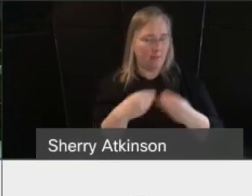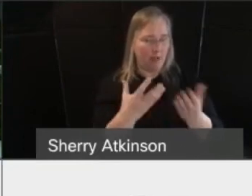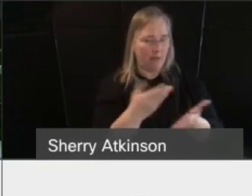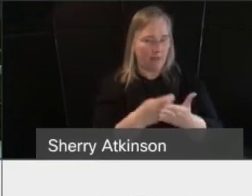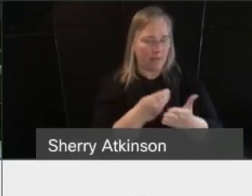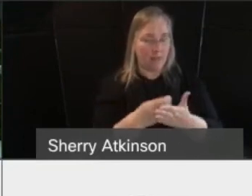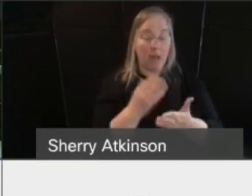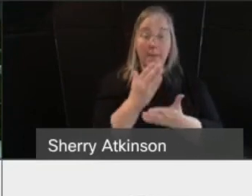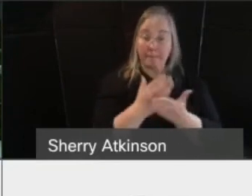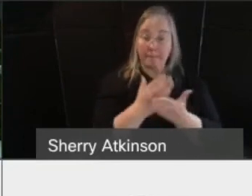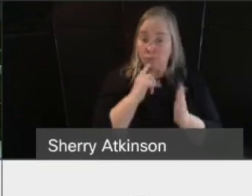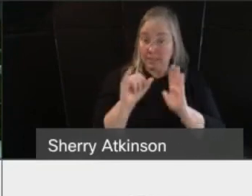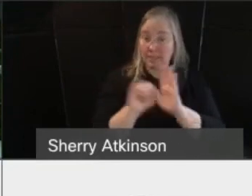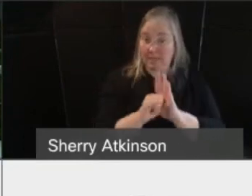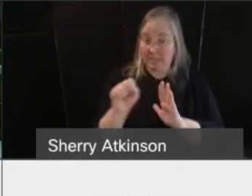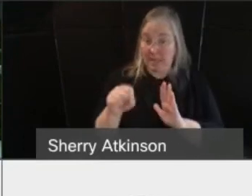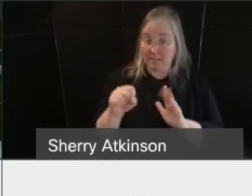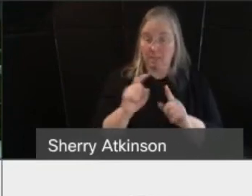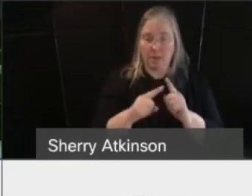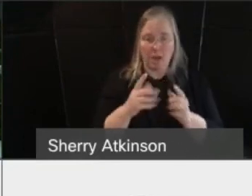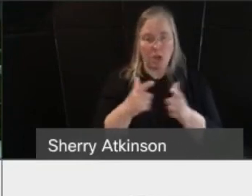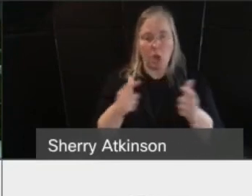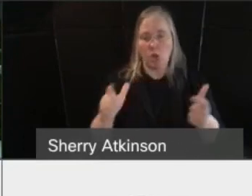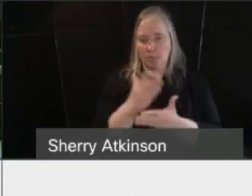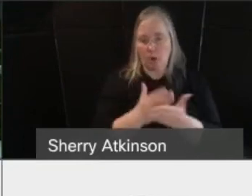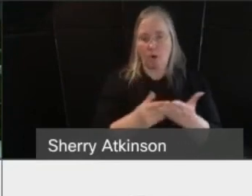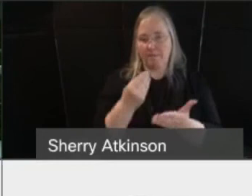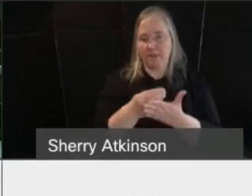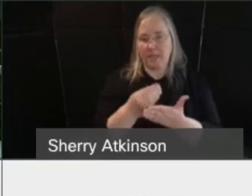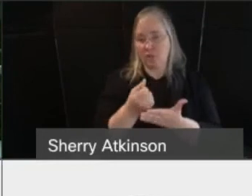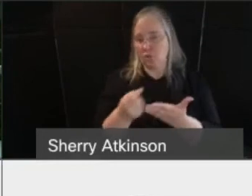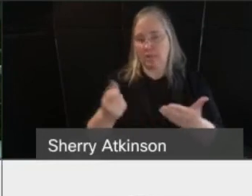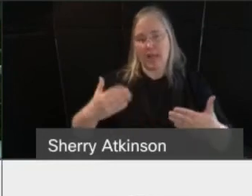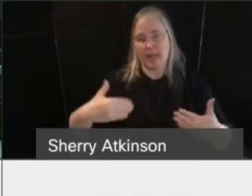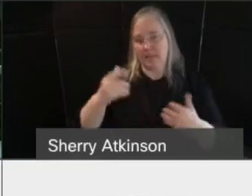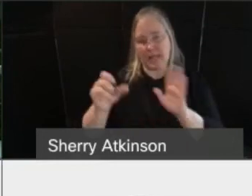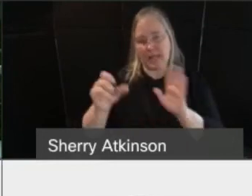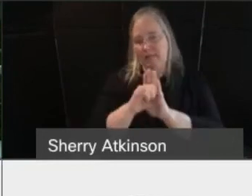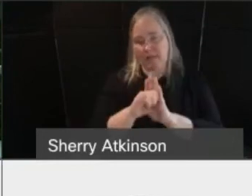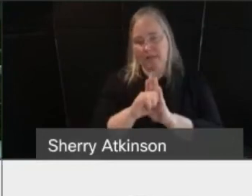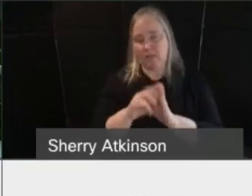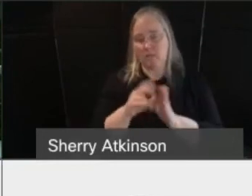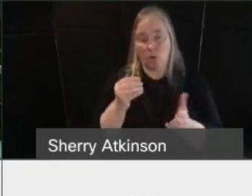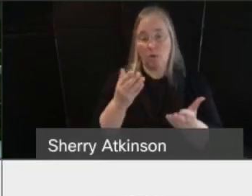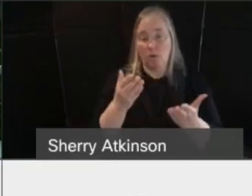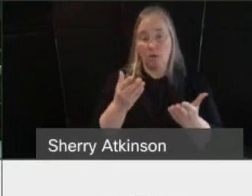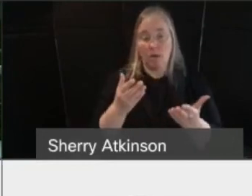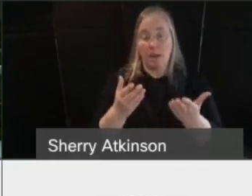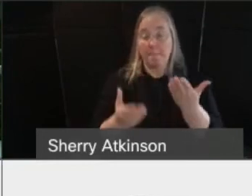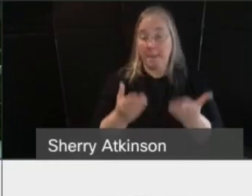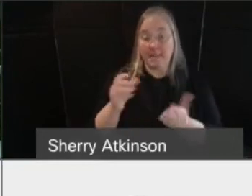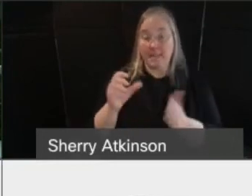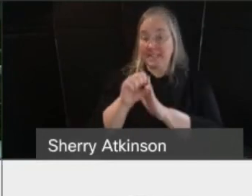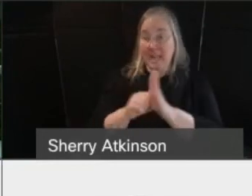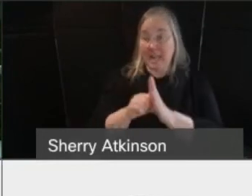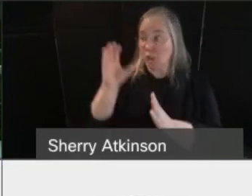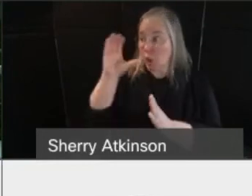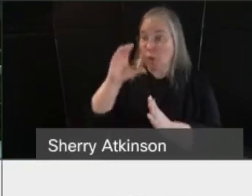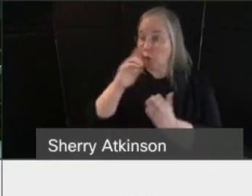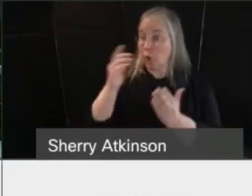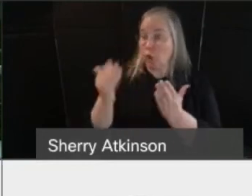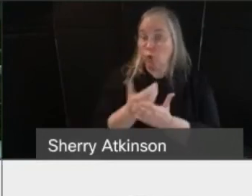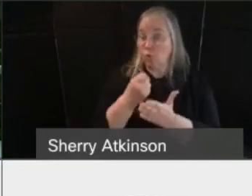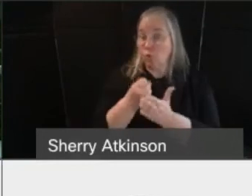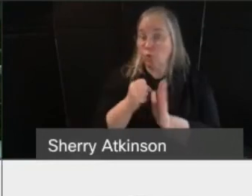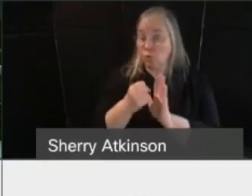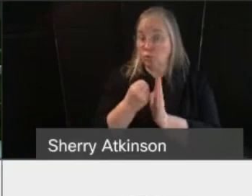large portion of the funding source have not been identified. So it could be the state seeking for new sources, meaning raise